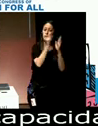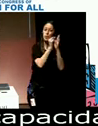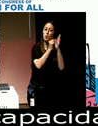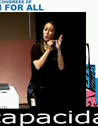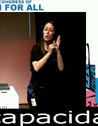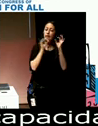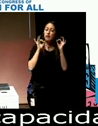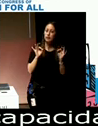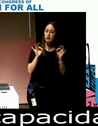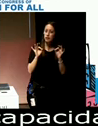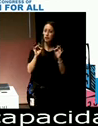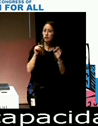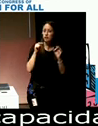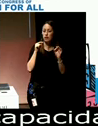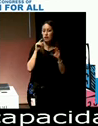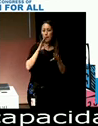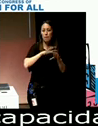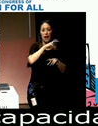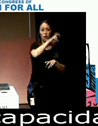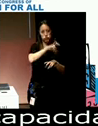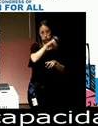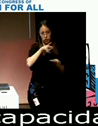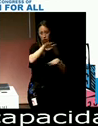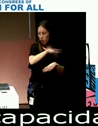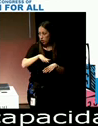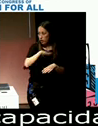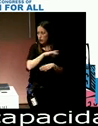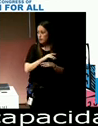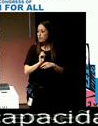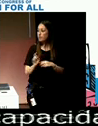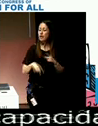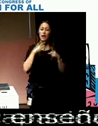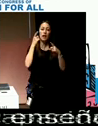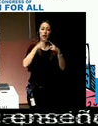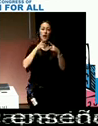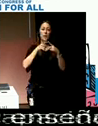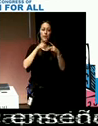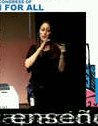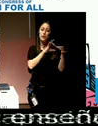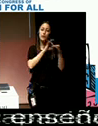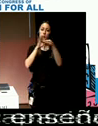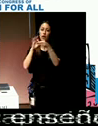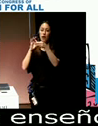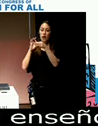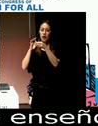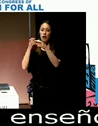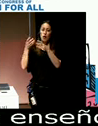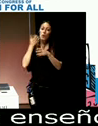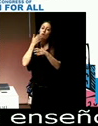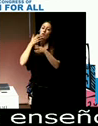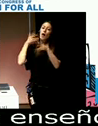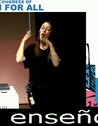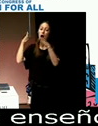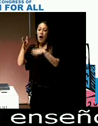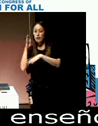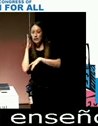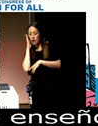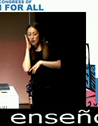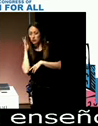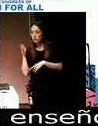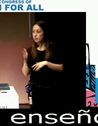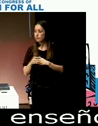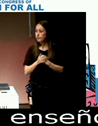bath. The room has a bath with transfer to the left. It is very